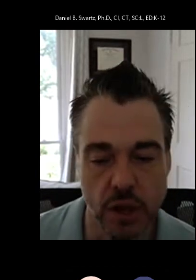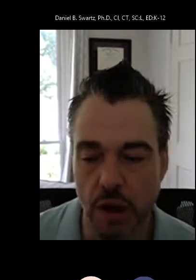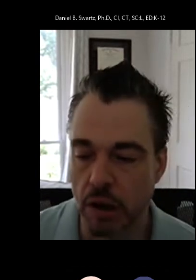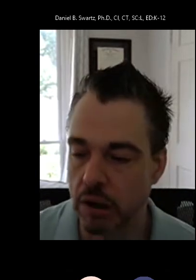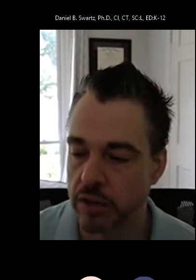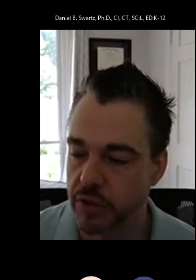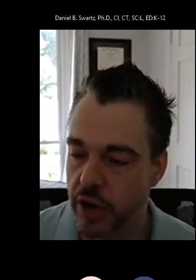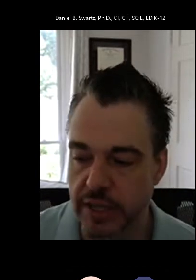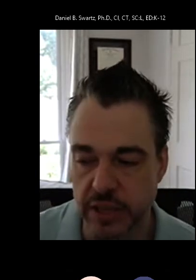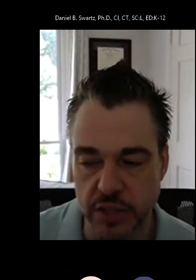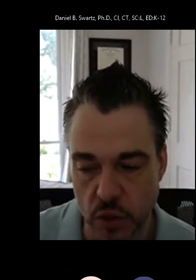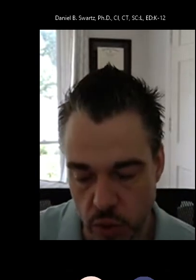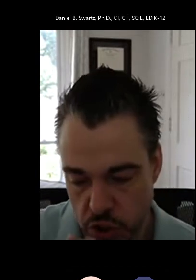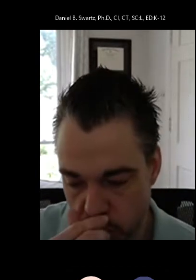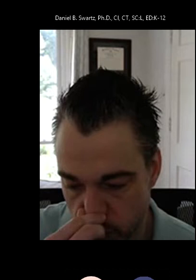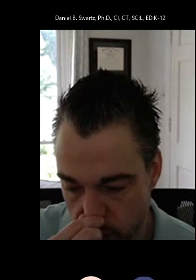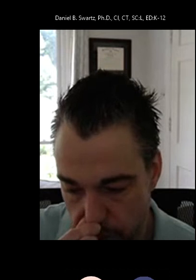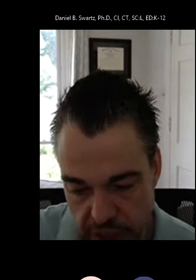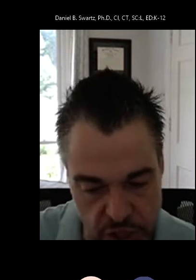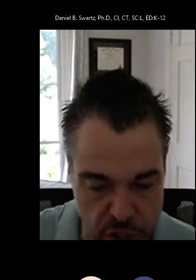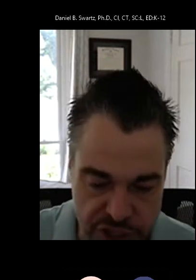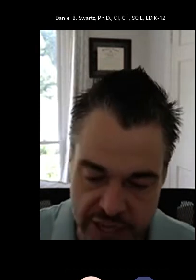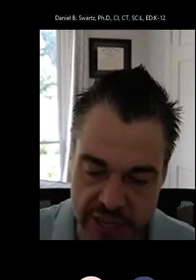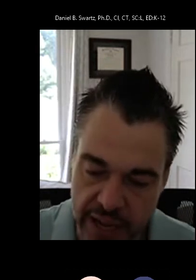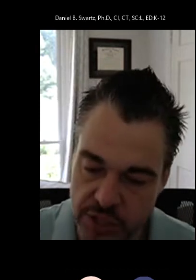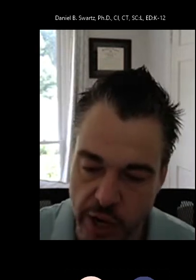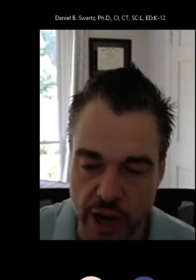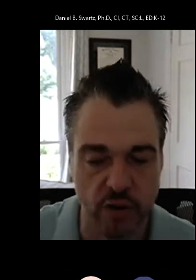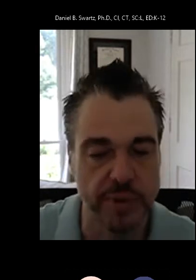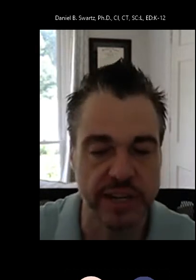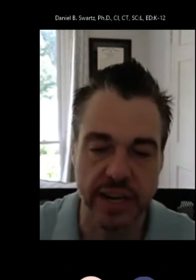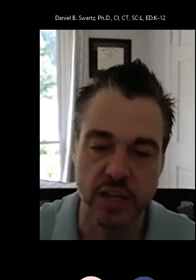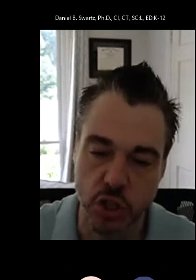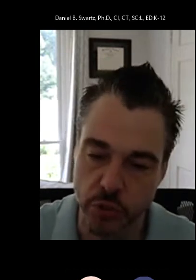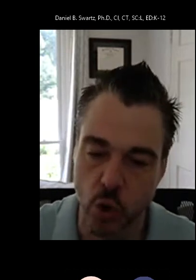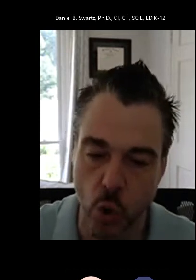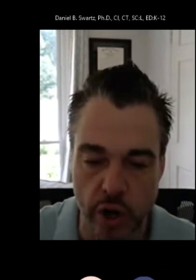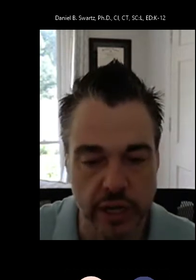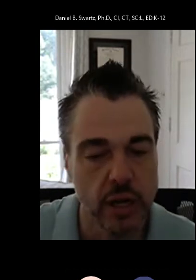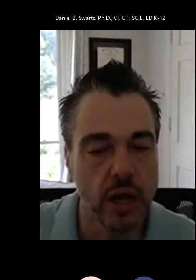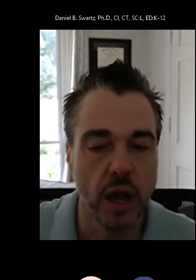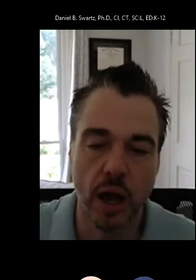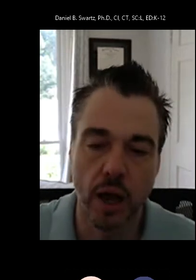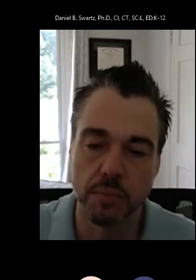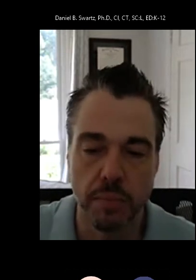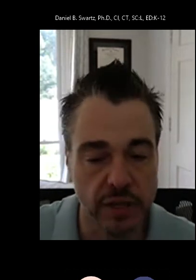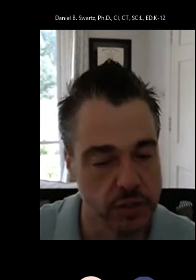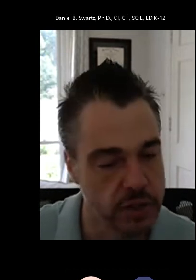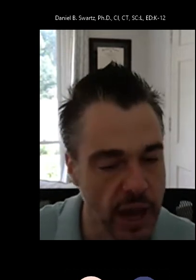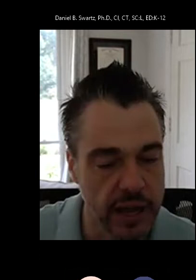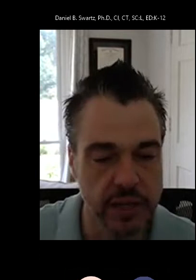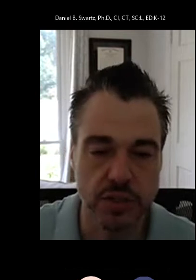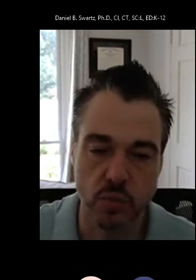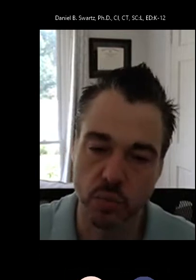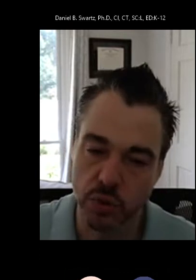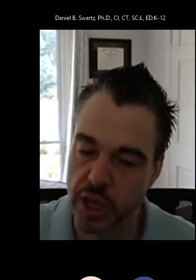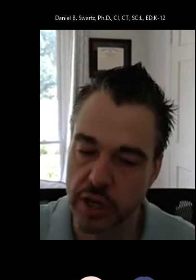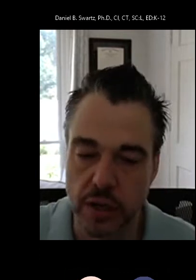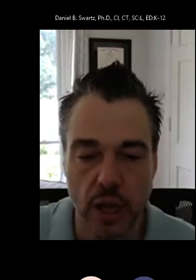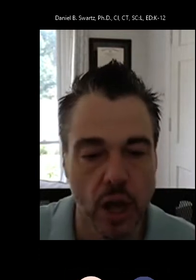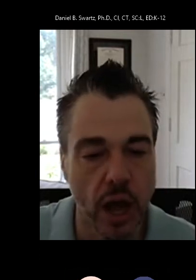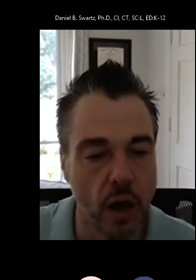that means all of your activities. So once you've completed your 10 days or however many days you're recording based on the